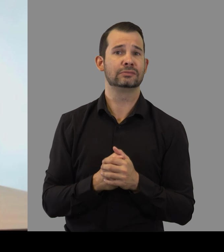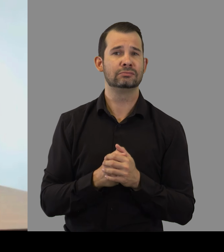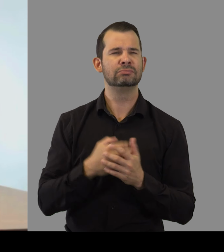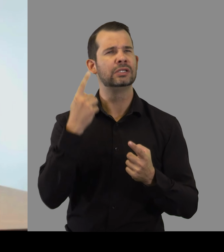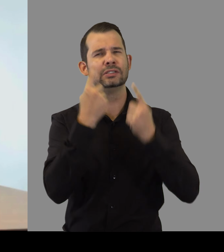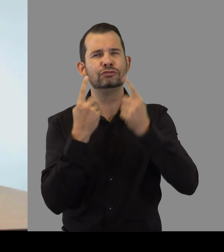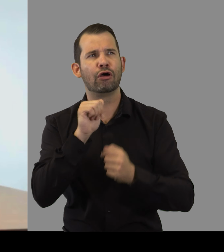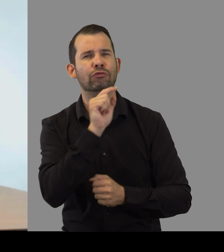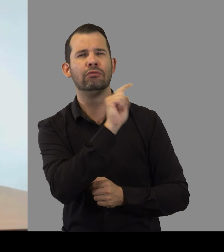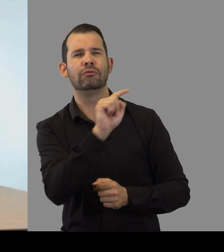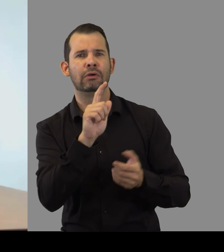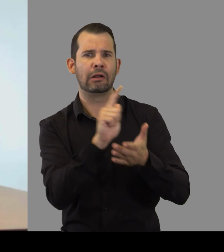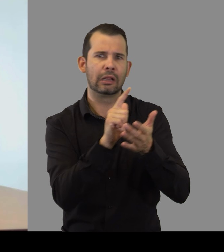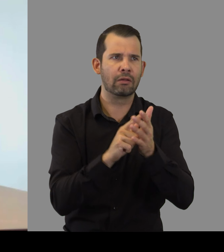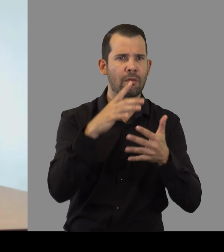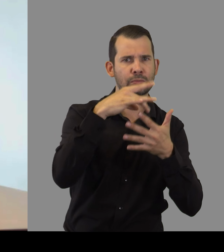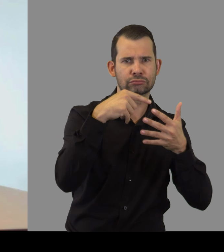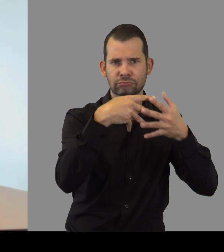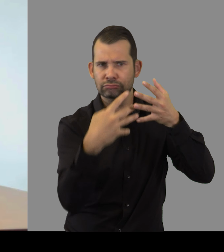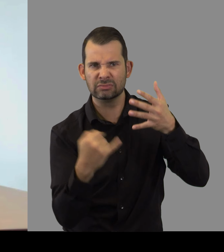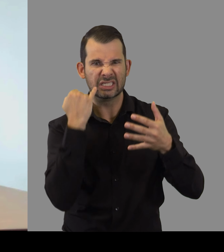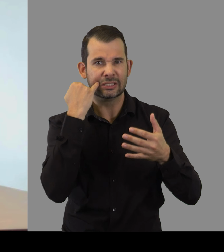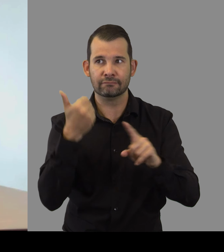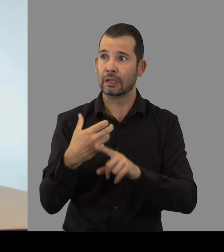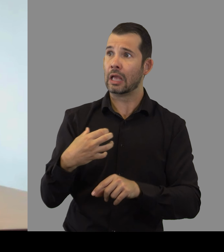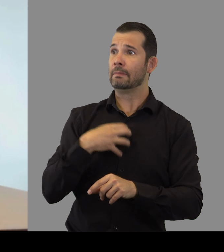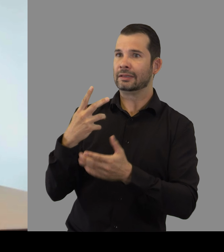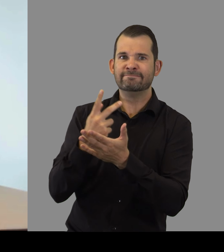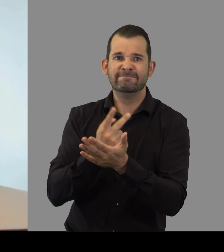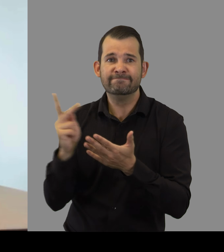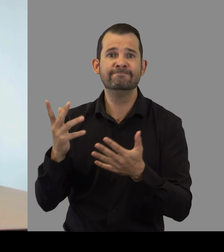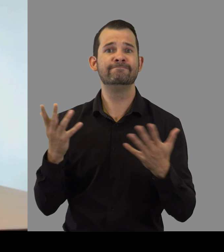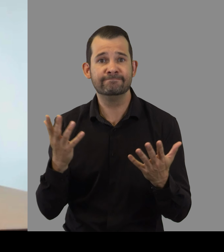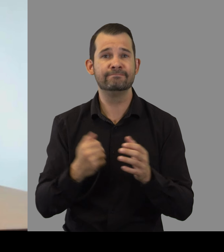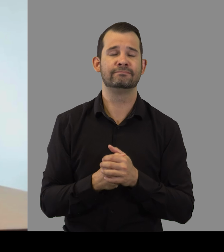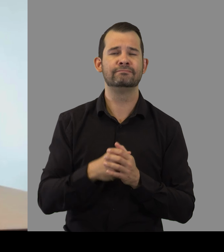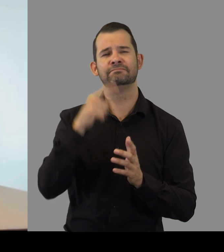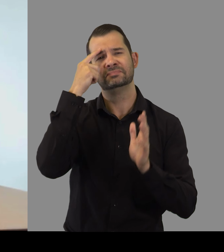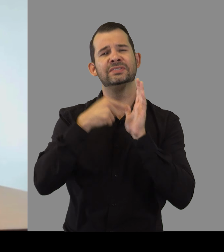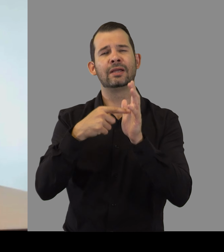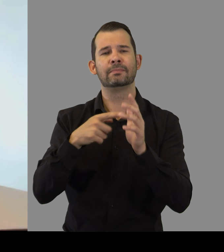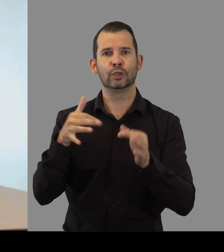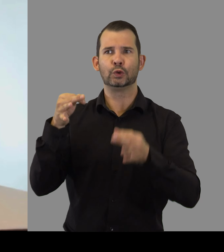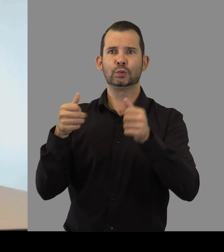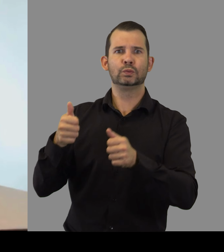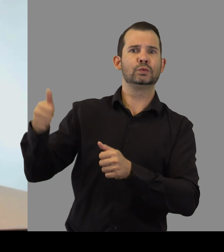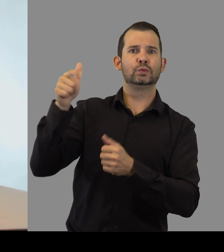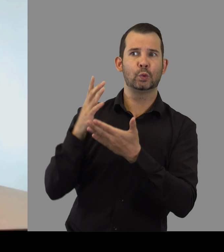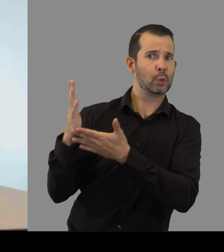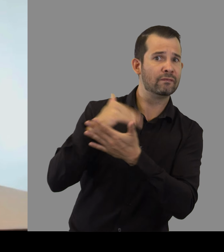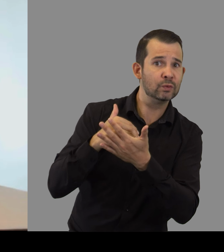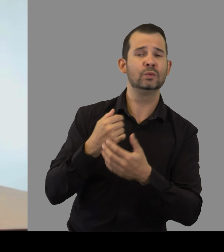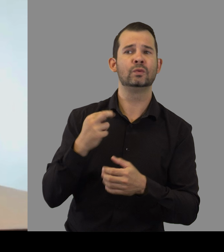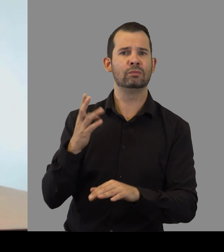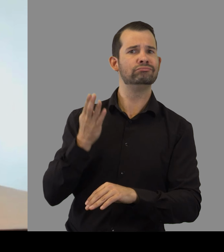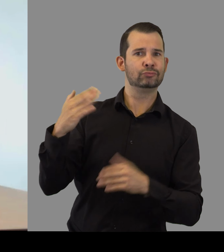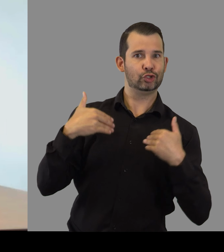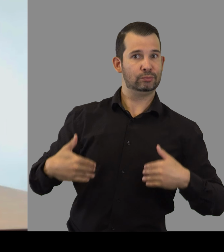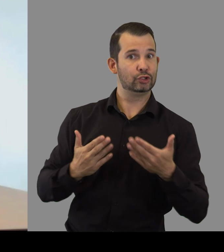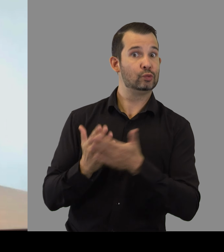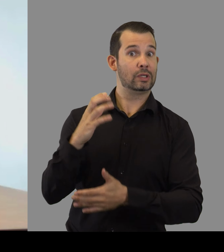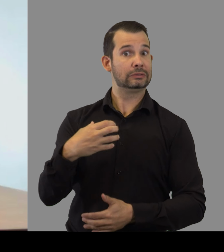the appeal process, and considering other legal actions if an appeal fails, for example, a